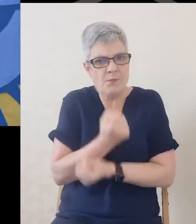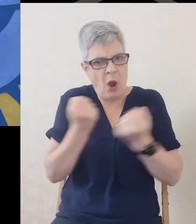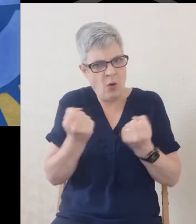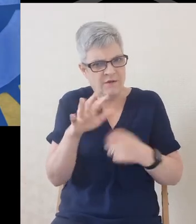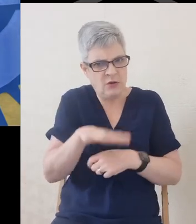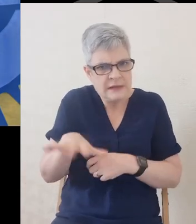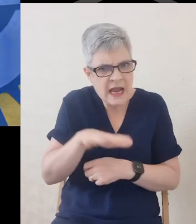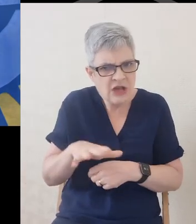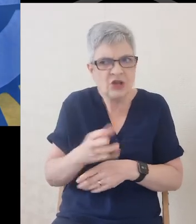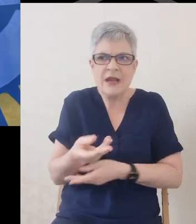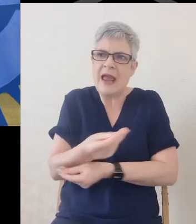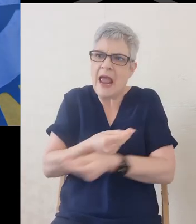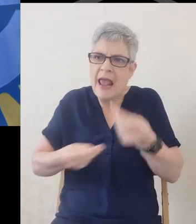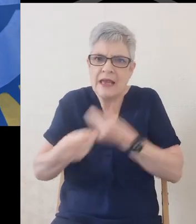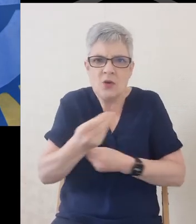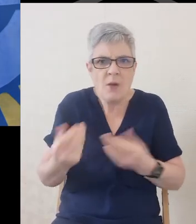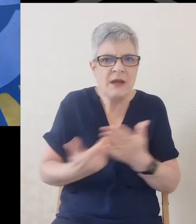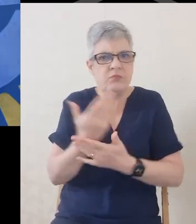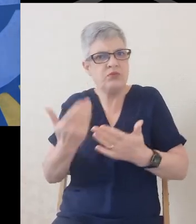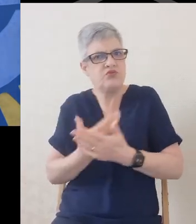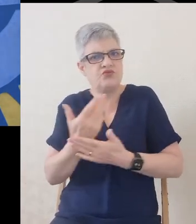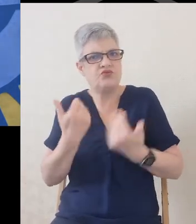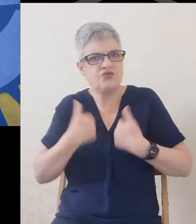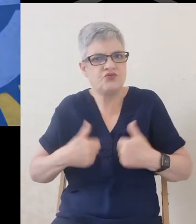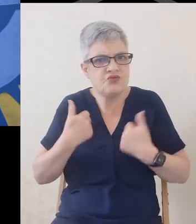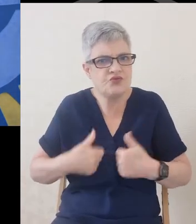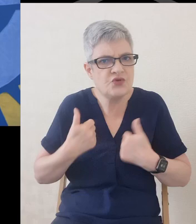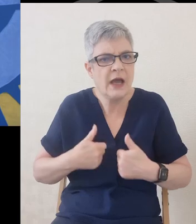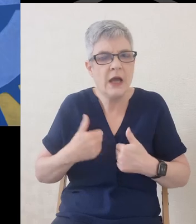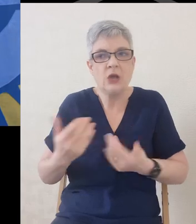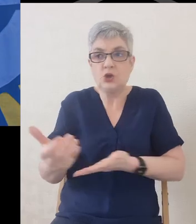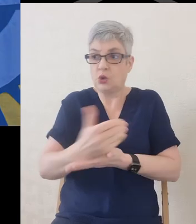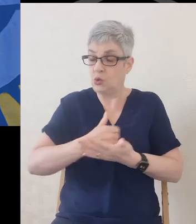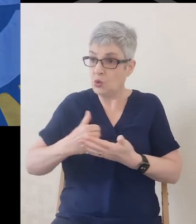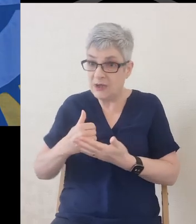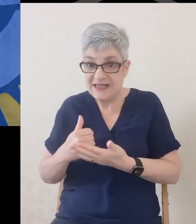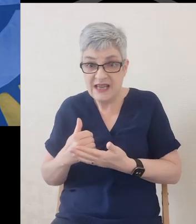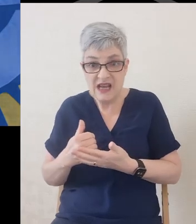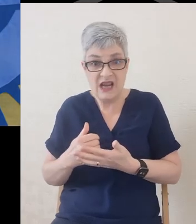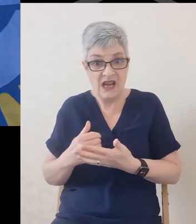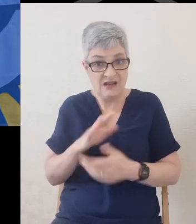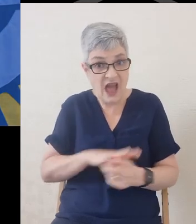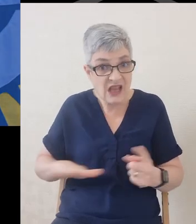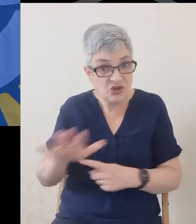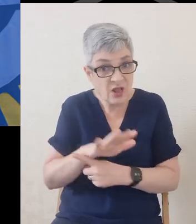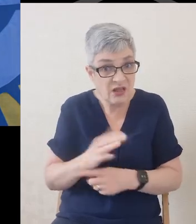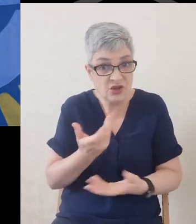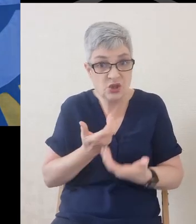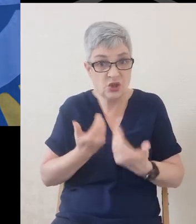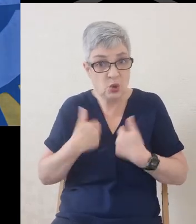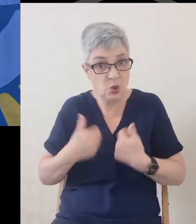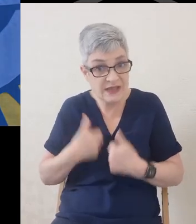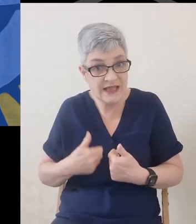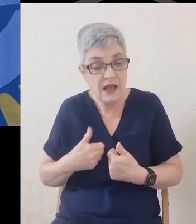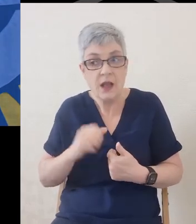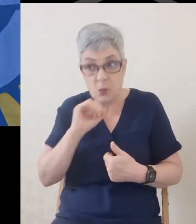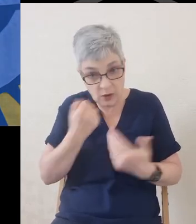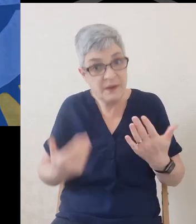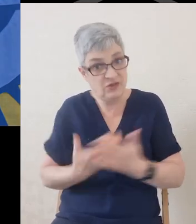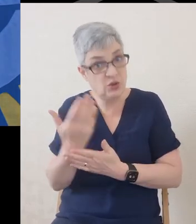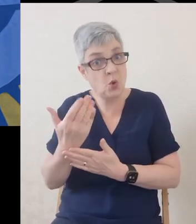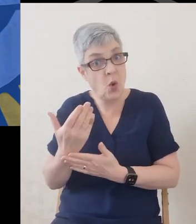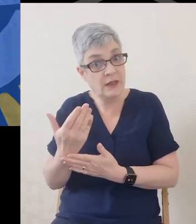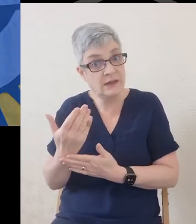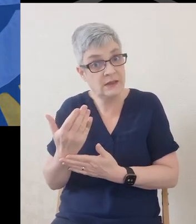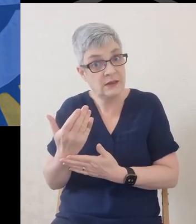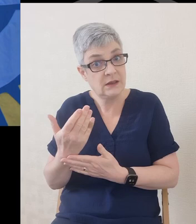have economic prosperity? Are we going to have security as a nation? Are you going to restore that? Is it a this